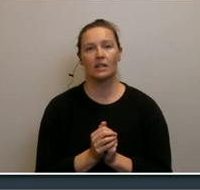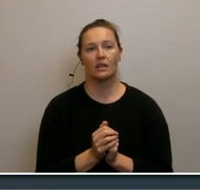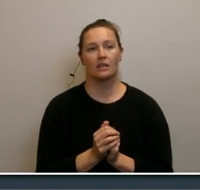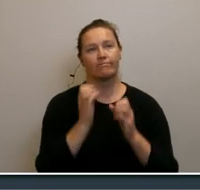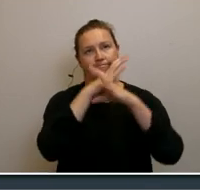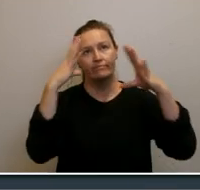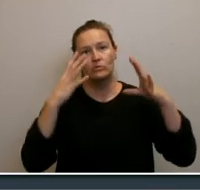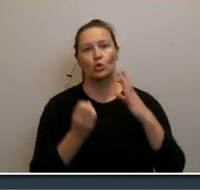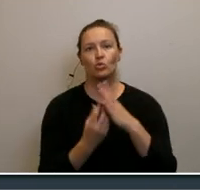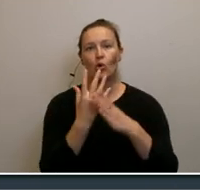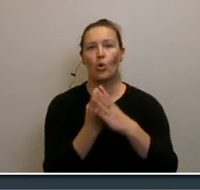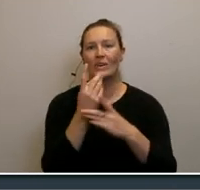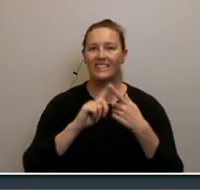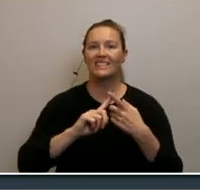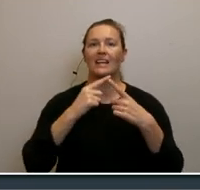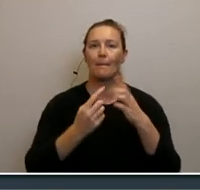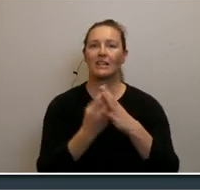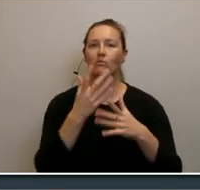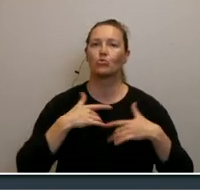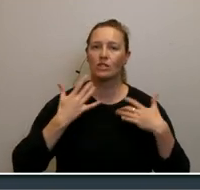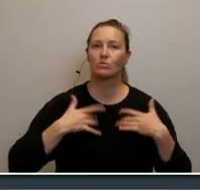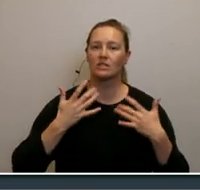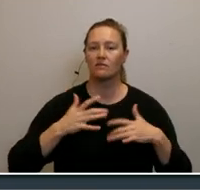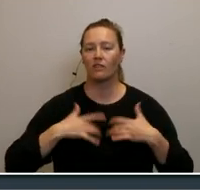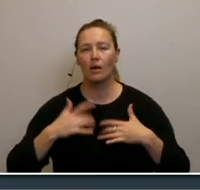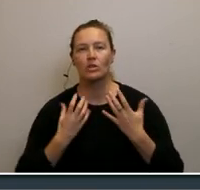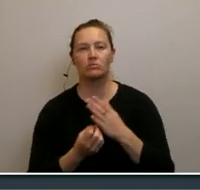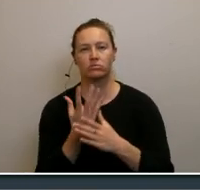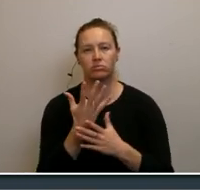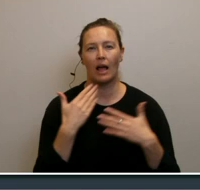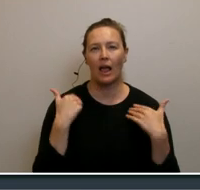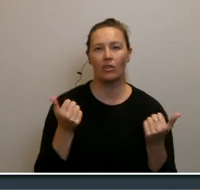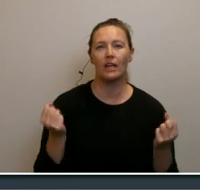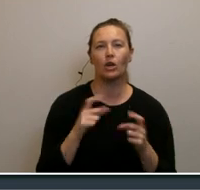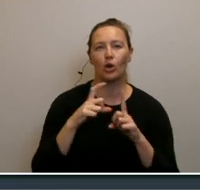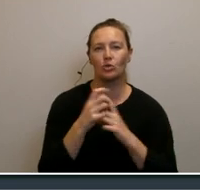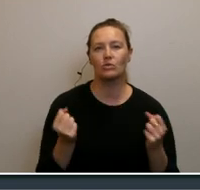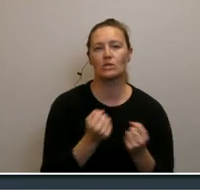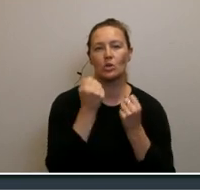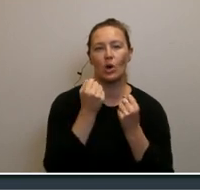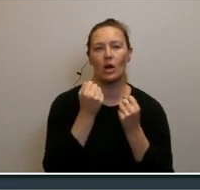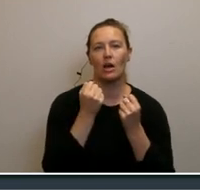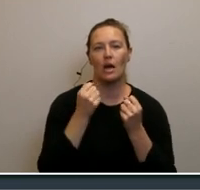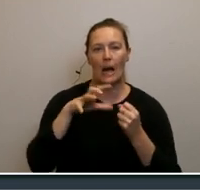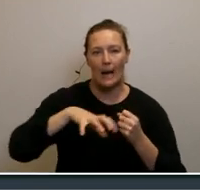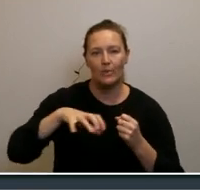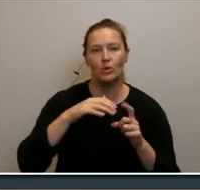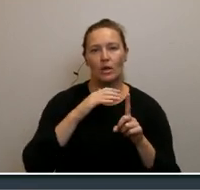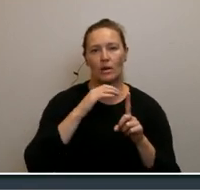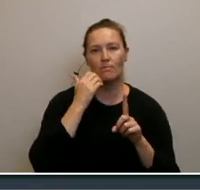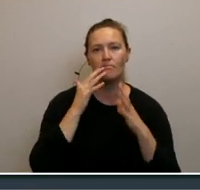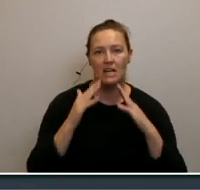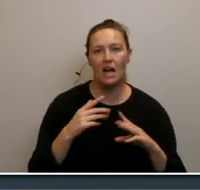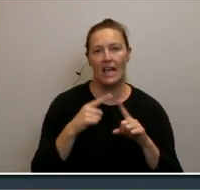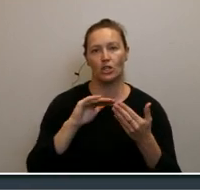to grow, sustain and build prosperous, healthy, vibrant and culturally strong hapu, marae and community. We are